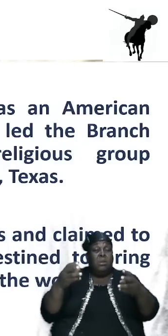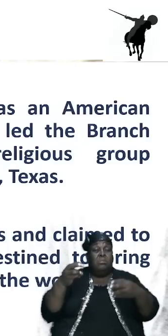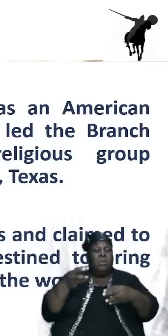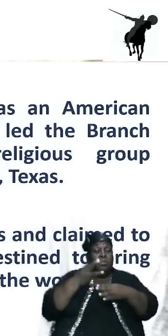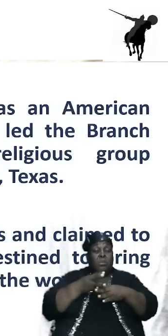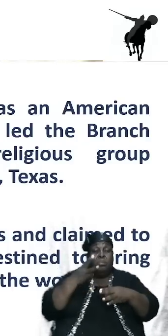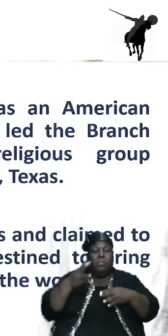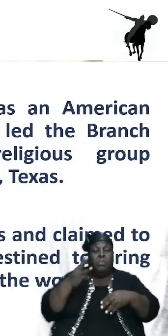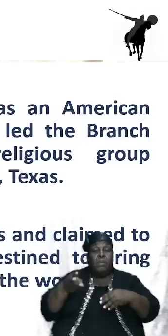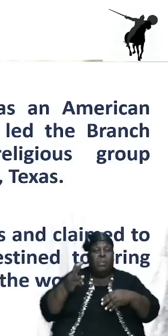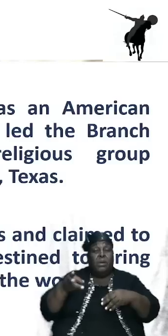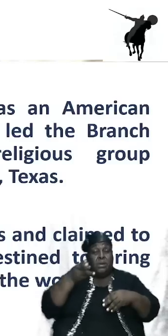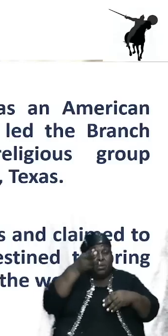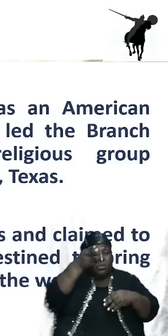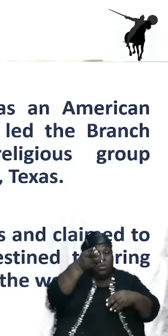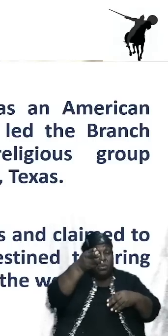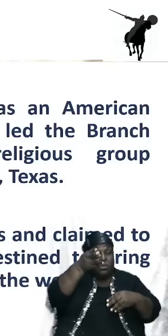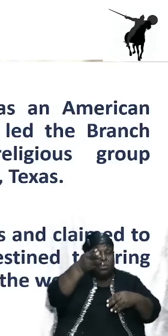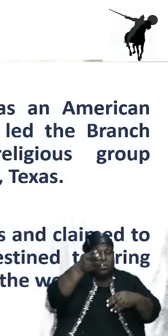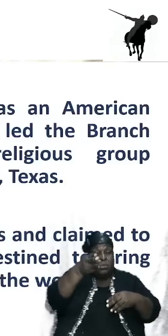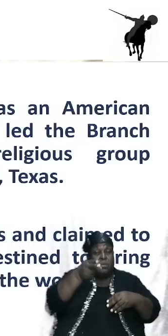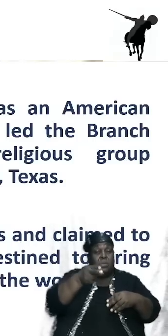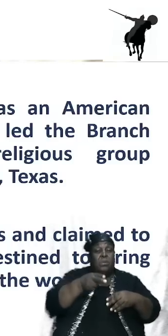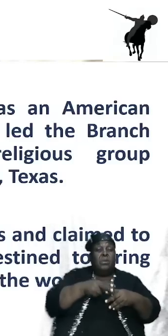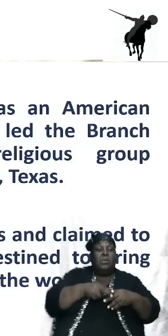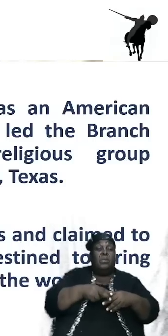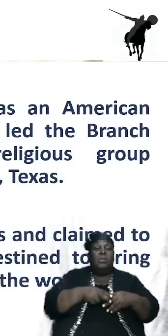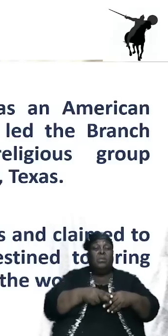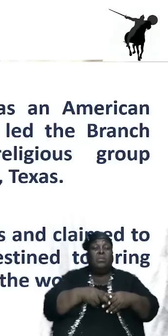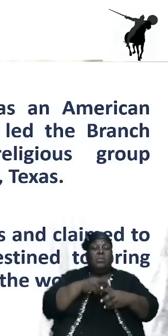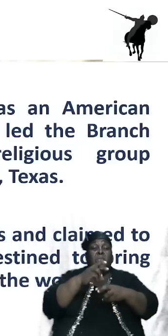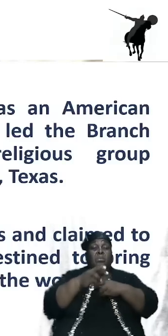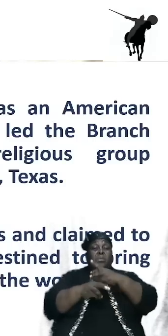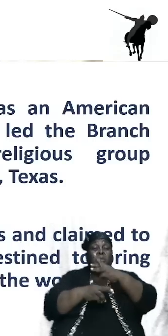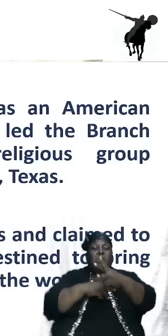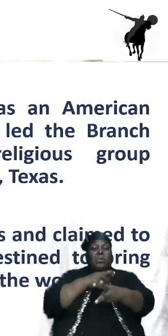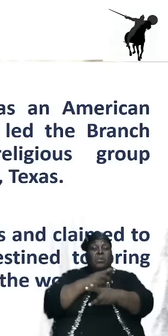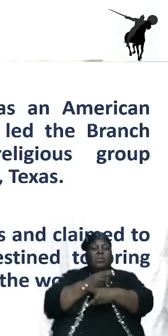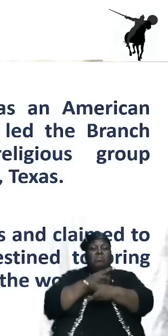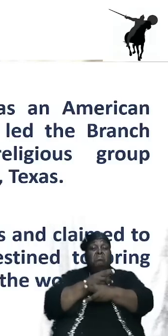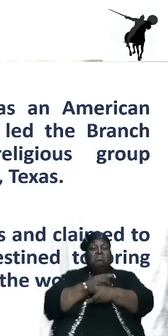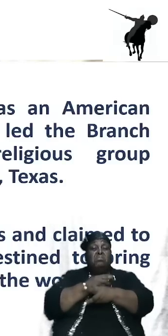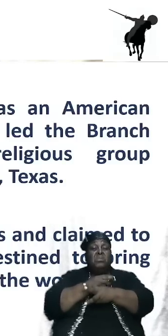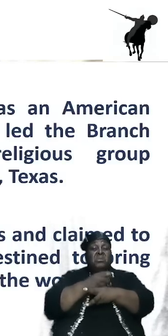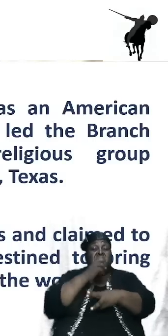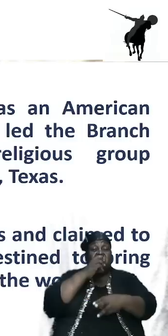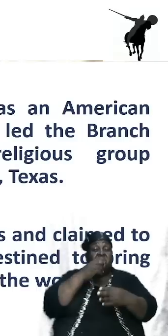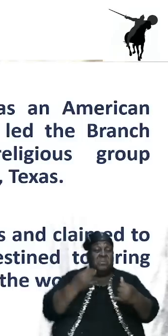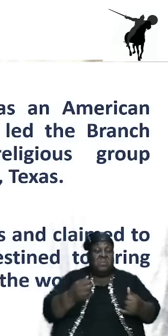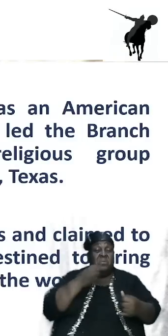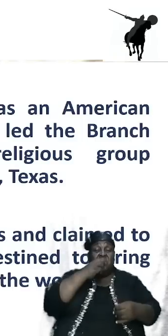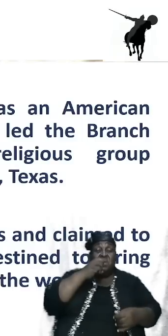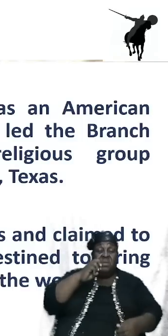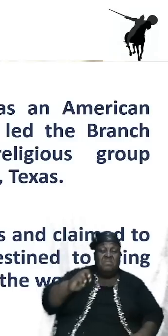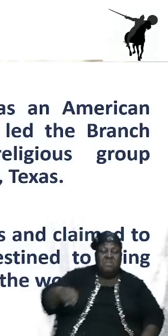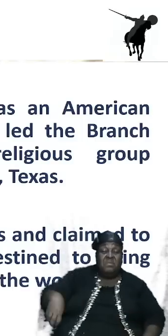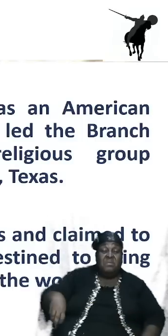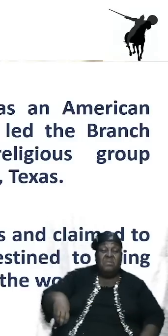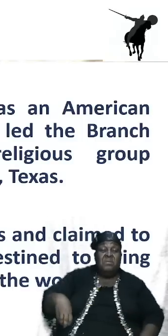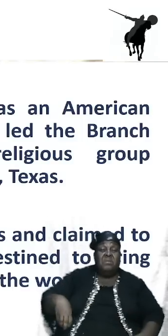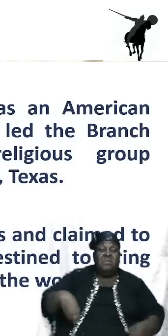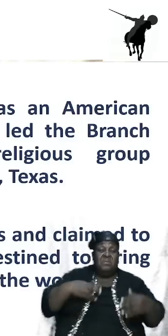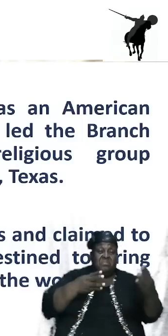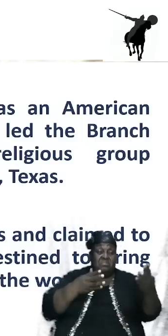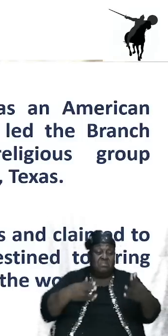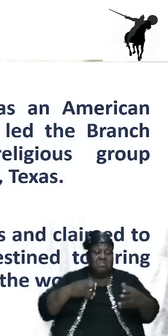of guns and weapons and stuff like that to launch an attack, because the world was now evil, and his destiny as a prophet was to bring the